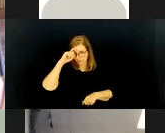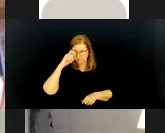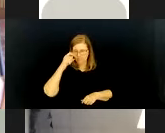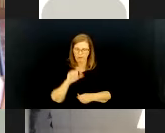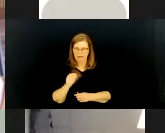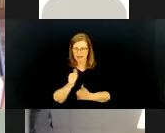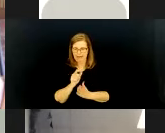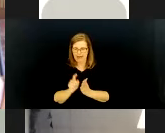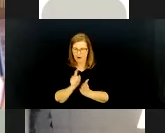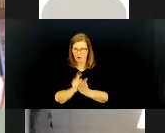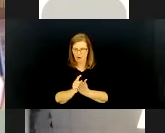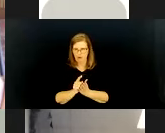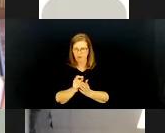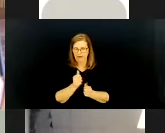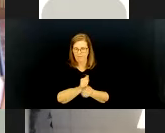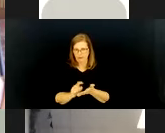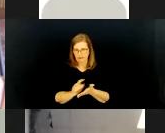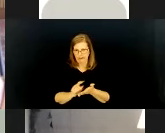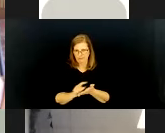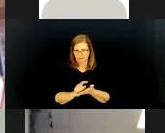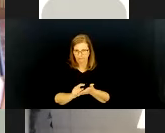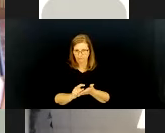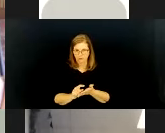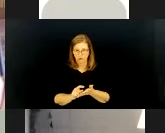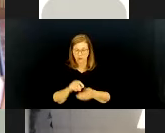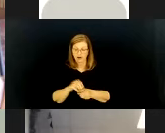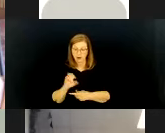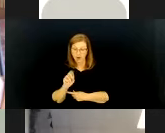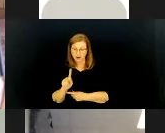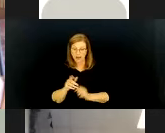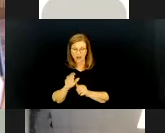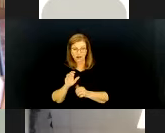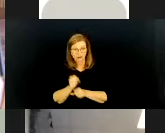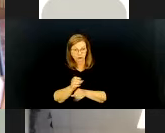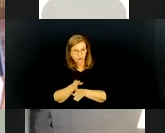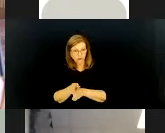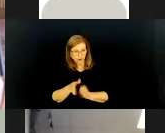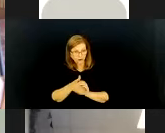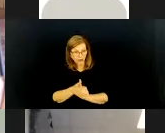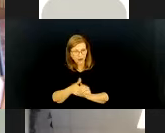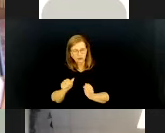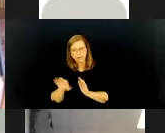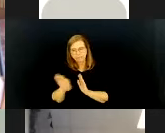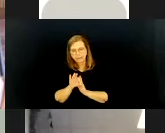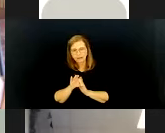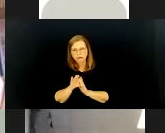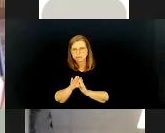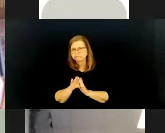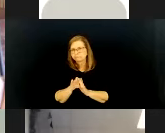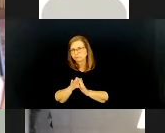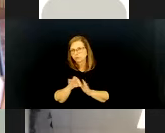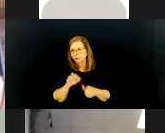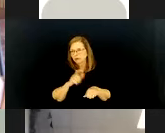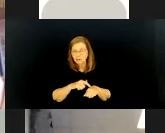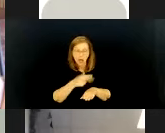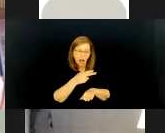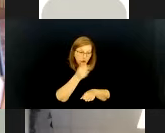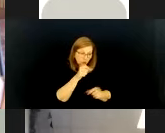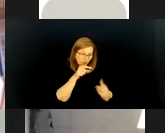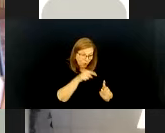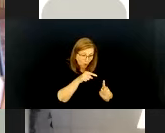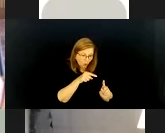hours per week. So in OK Career Guide, you can select what goal type, whether it's a high school goal, which would make it